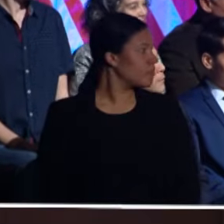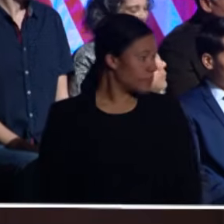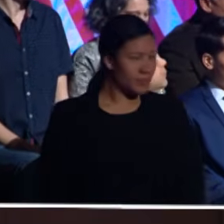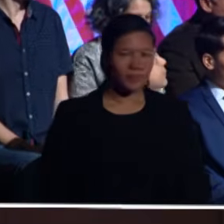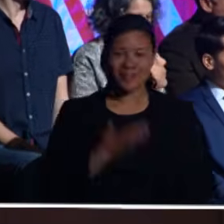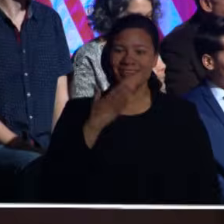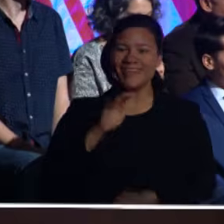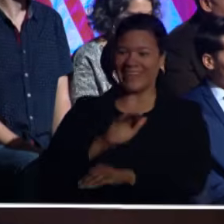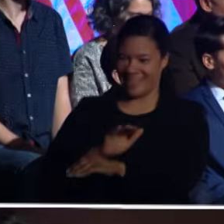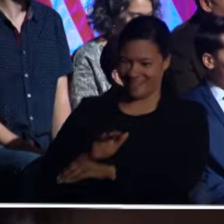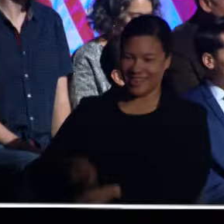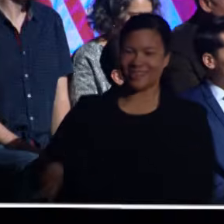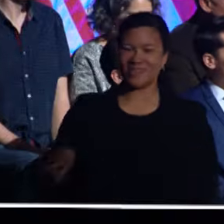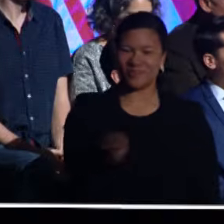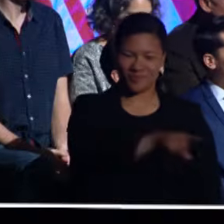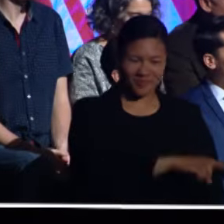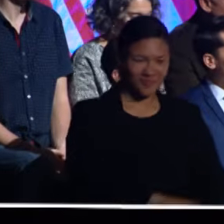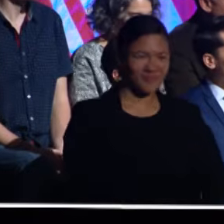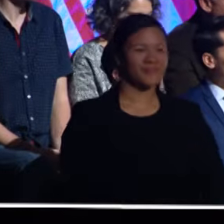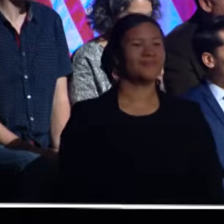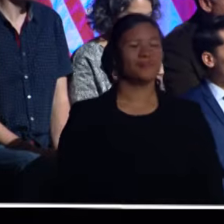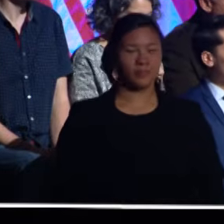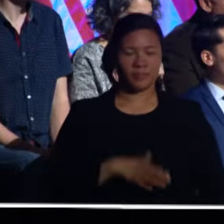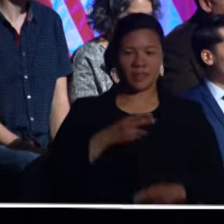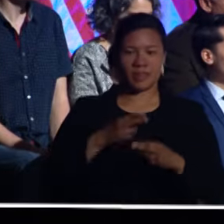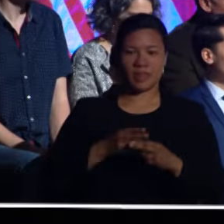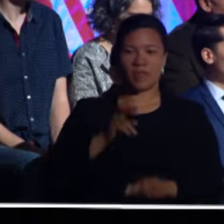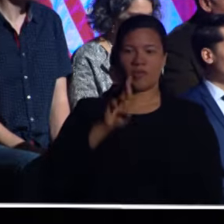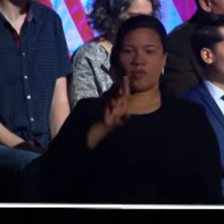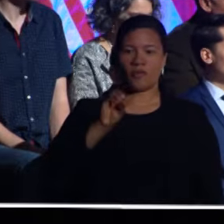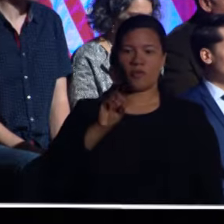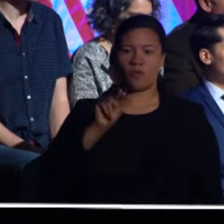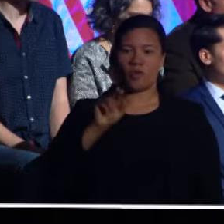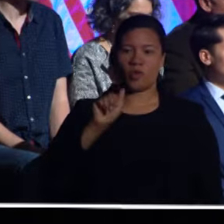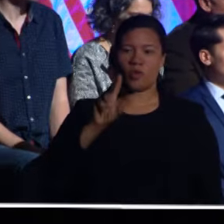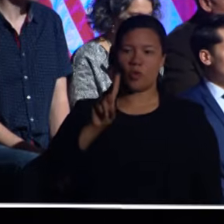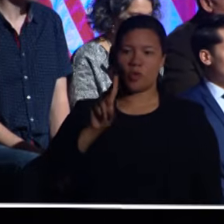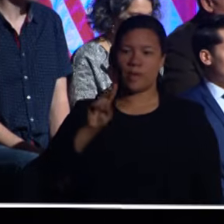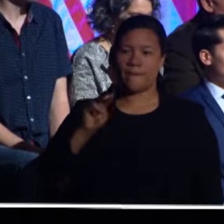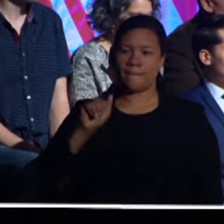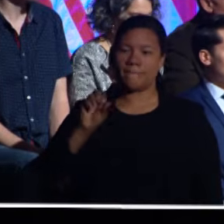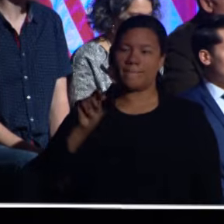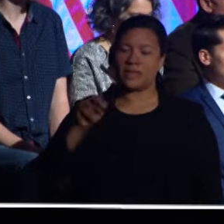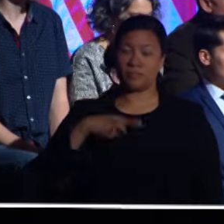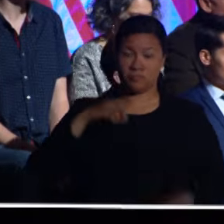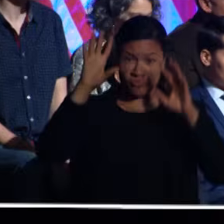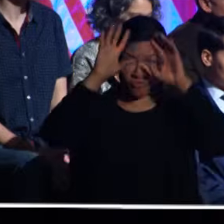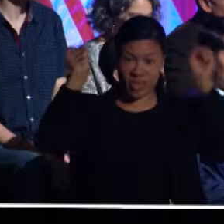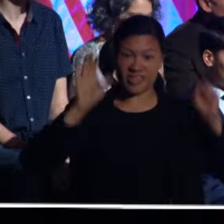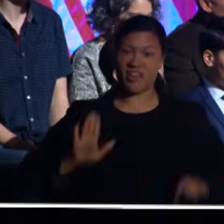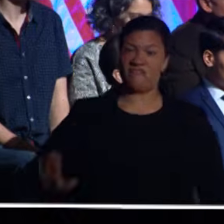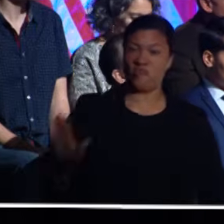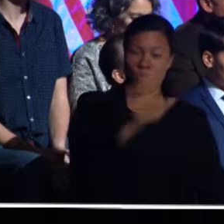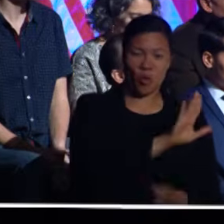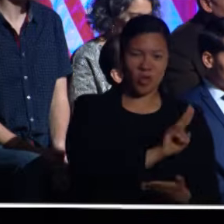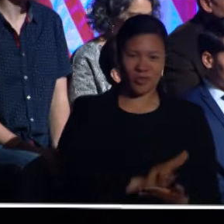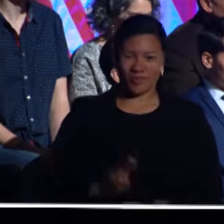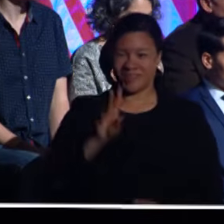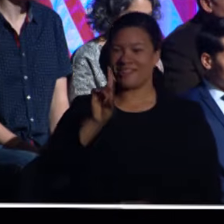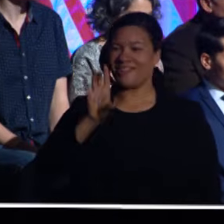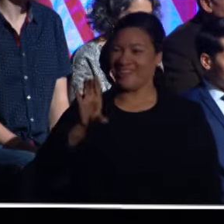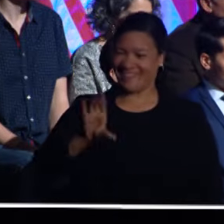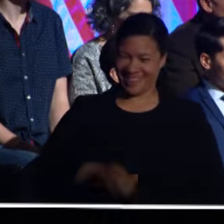Good evening. My name is Ronald Mason, and I'm the president of your University of the District of